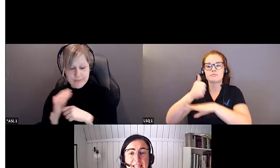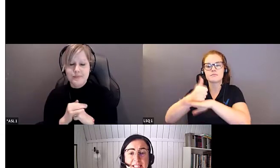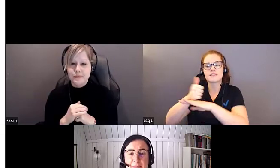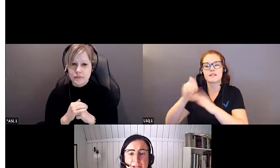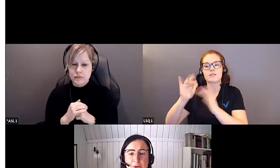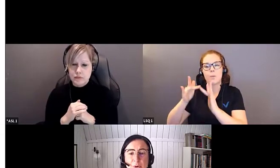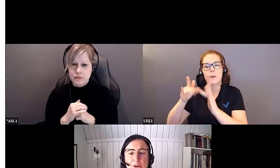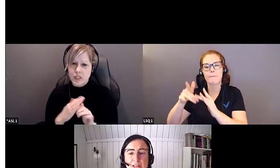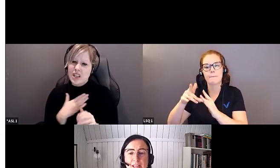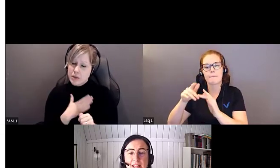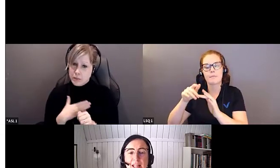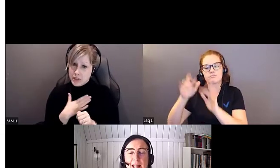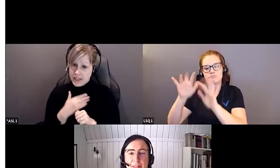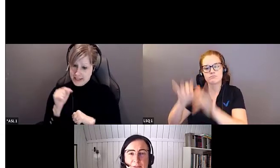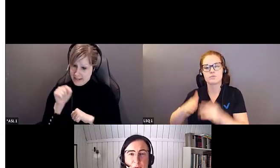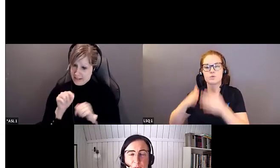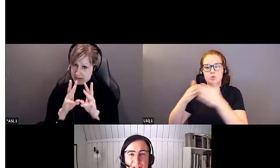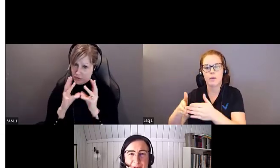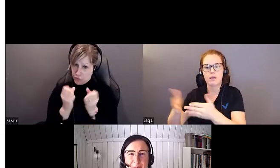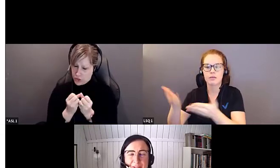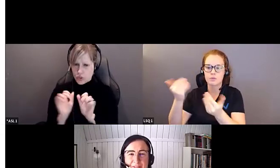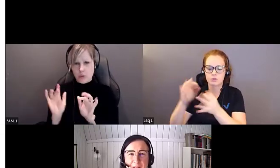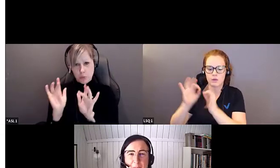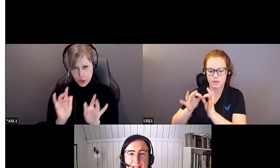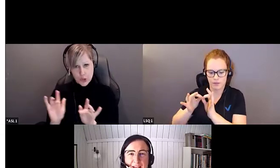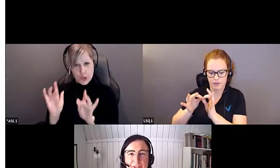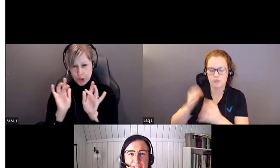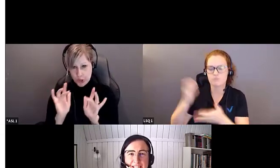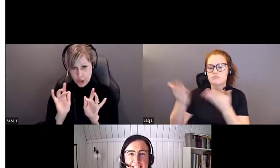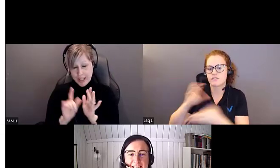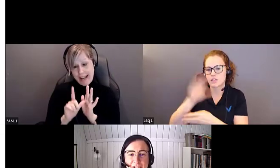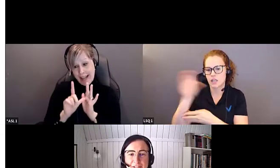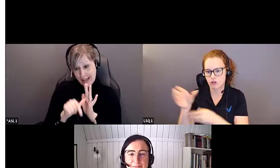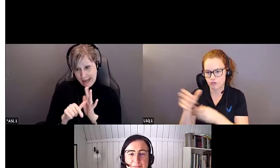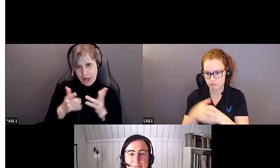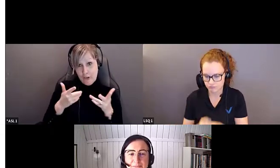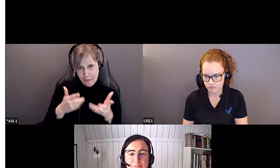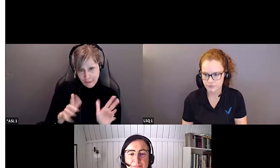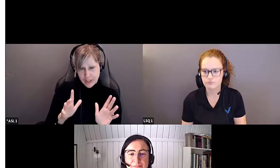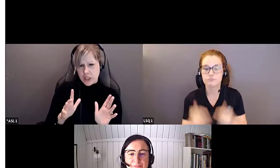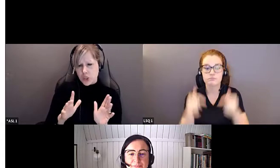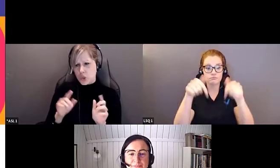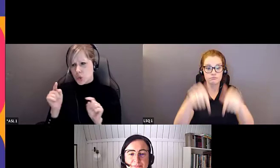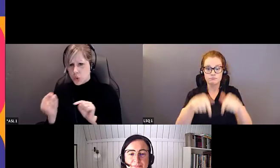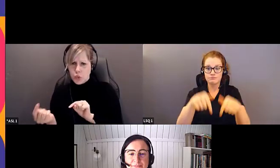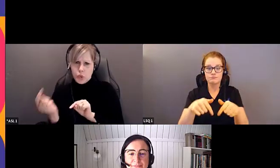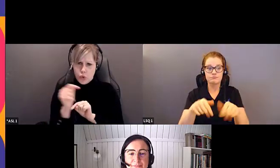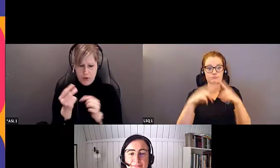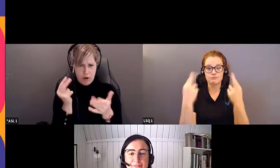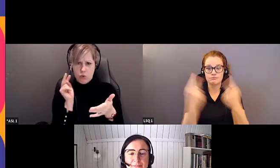session is being recorded, and the recording will be available after today's session.